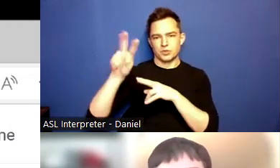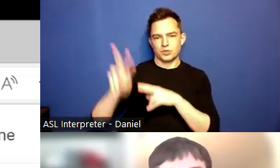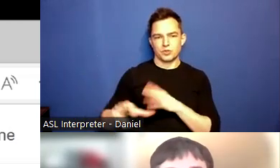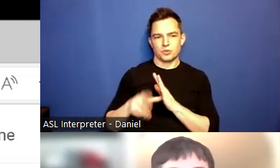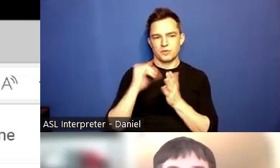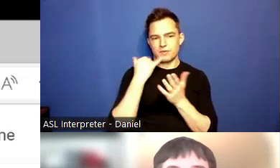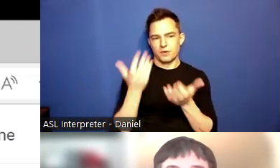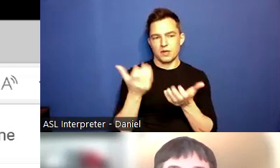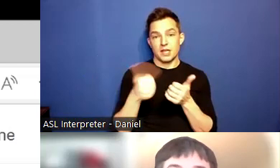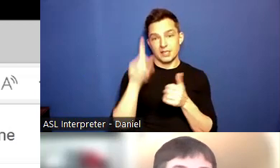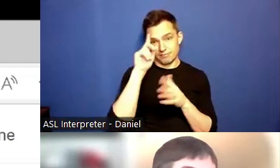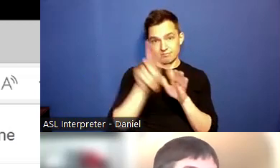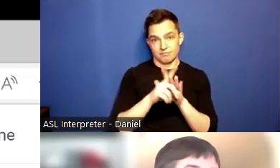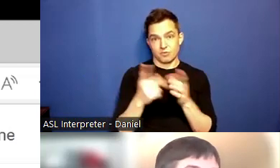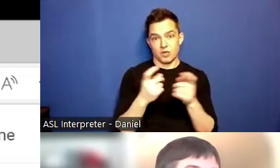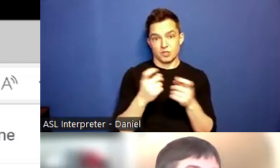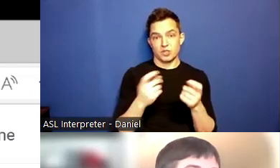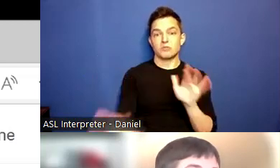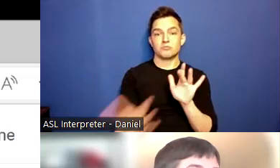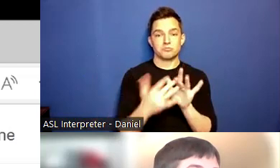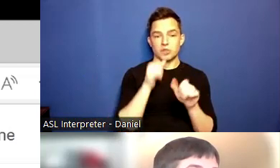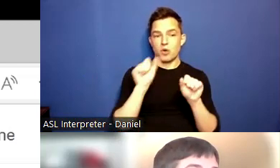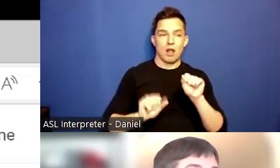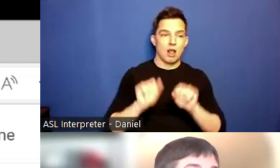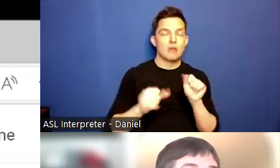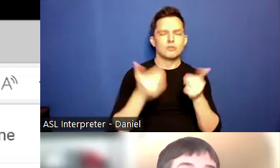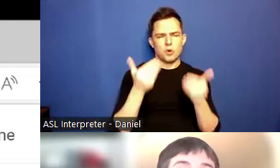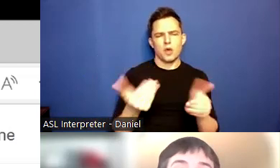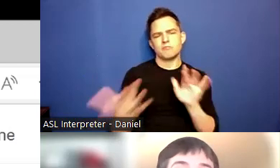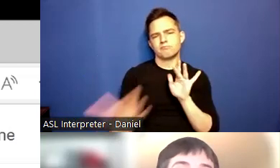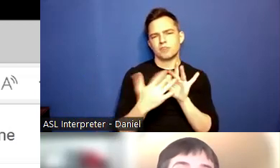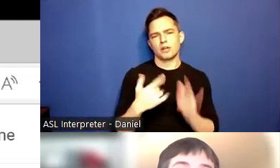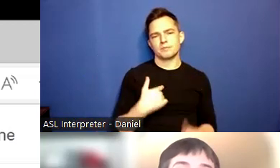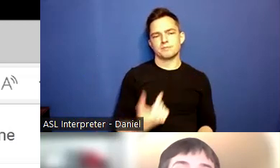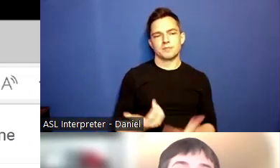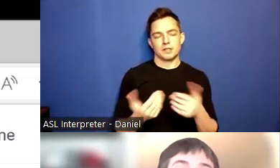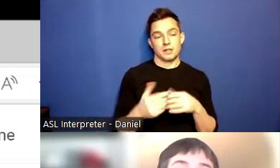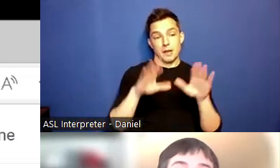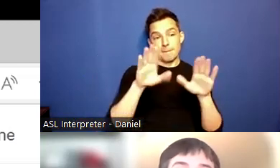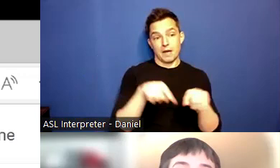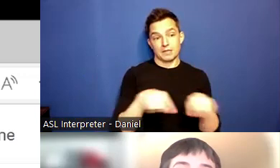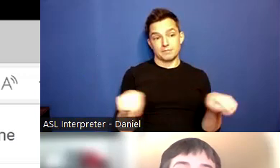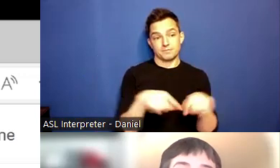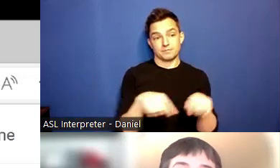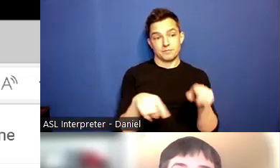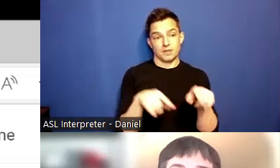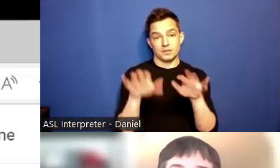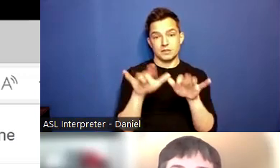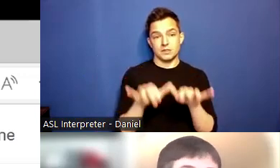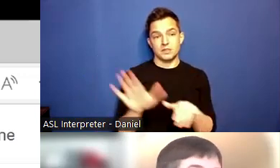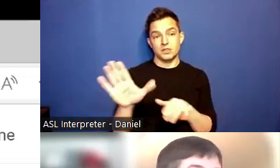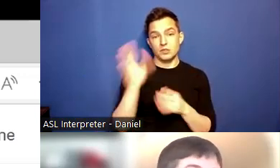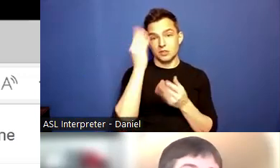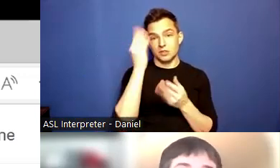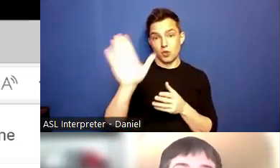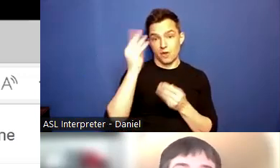any questions about these, don't hesitate to reach out. At the bottom of this page, you'll enter your